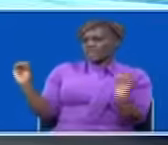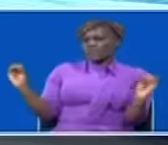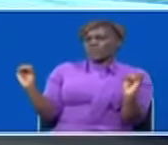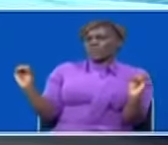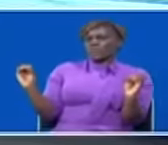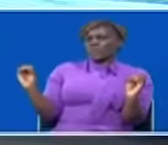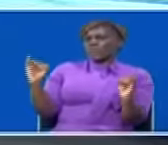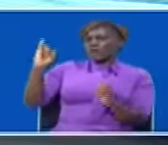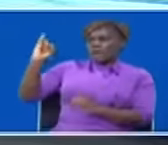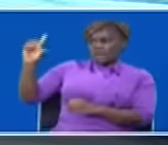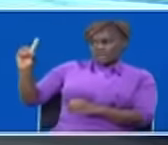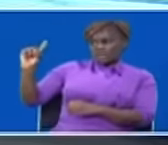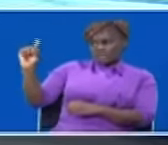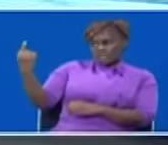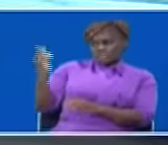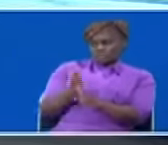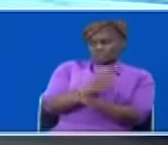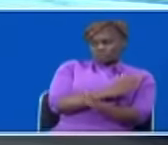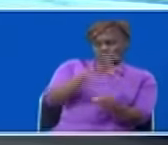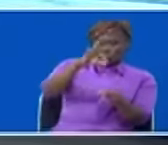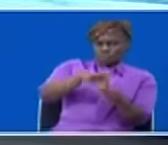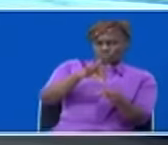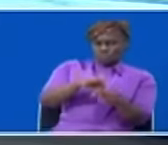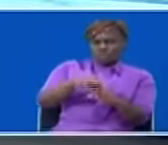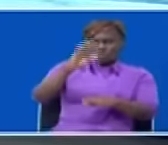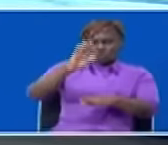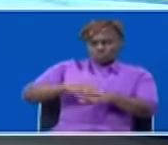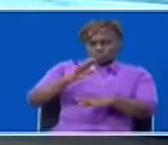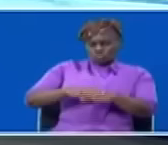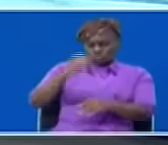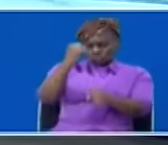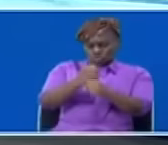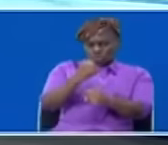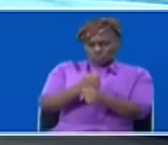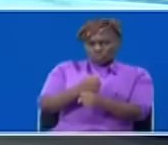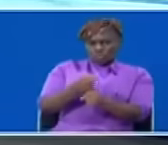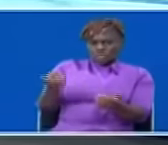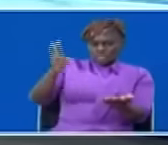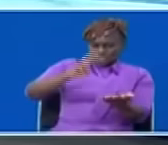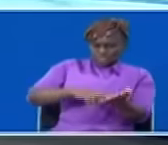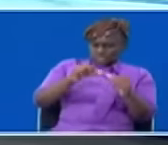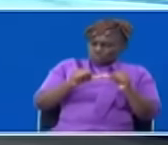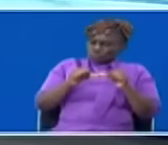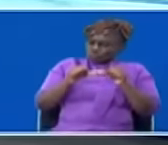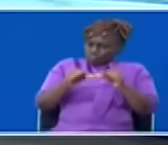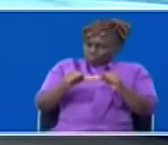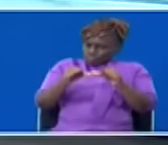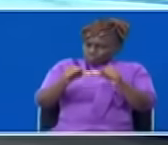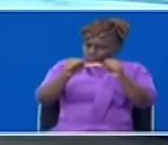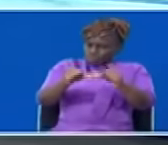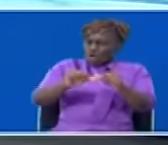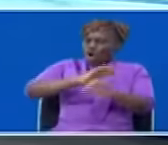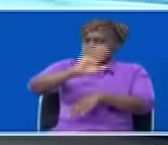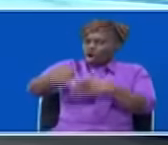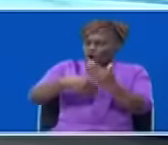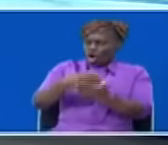process before getting yourself registered. Here's another one. Good work you're doing. Let all Kenyans know that voter registration is a continuous process at all IBC